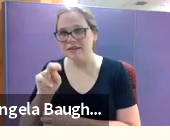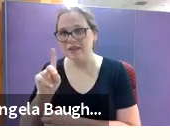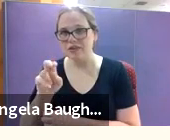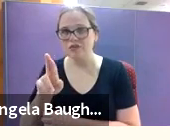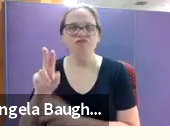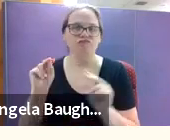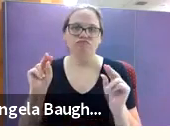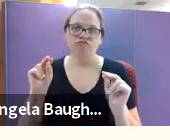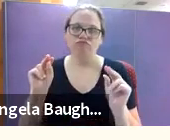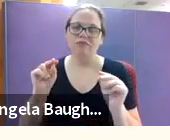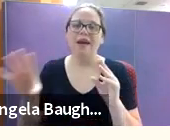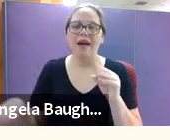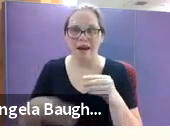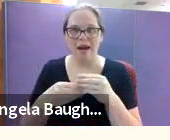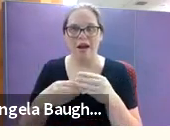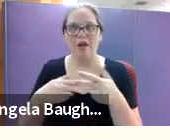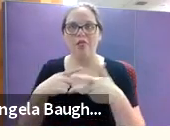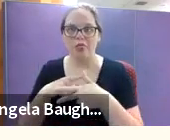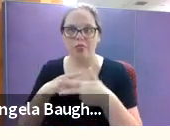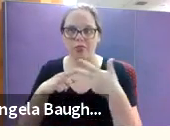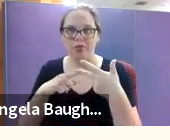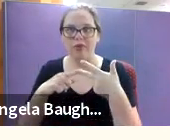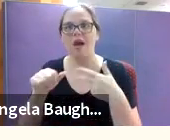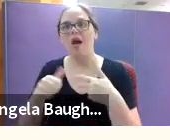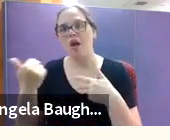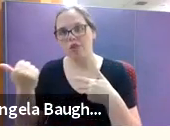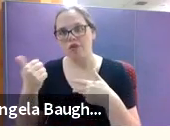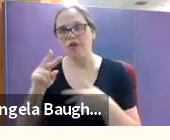No, these would be adding on 3 additional vendors.